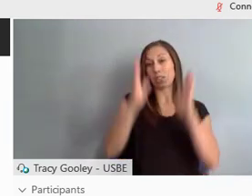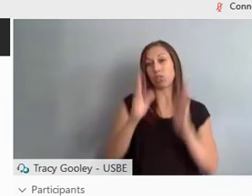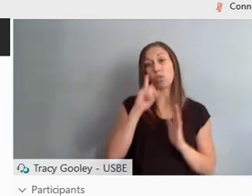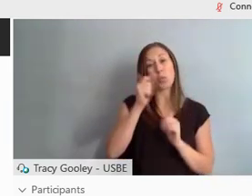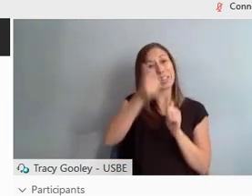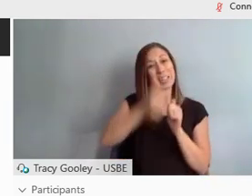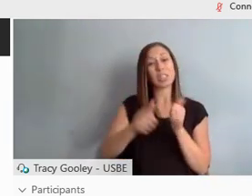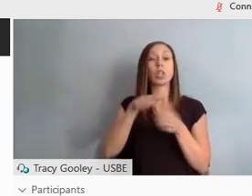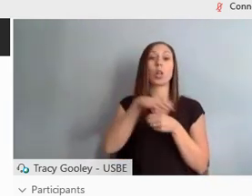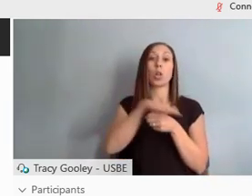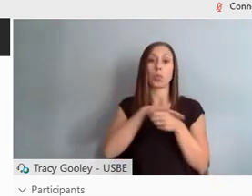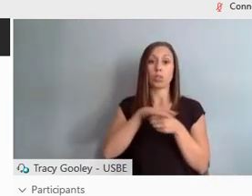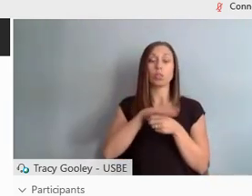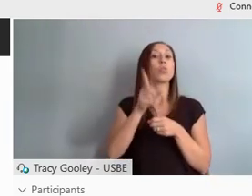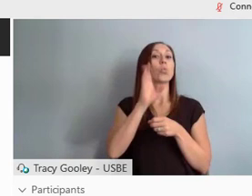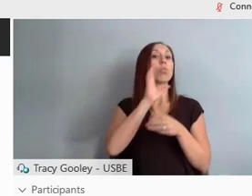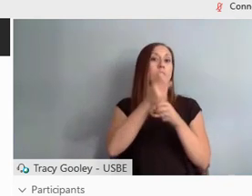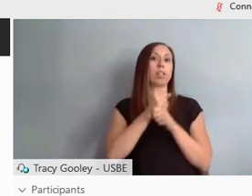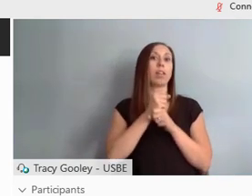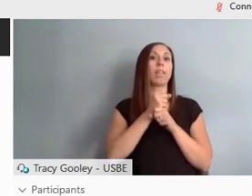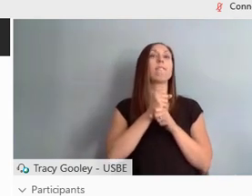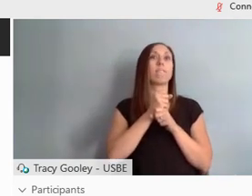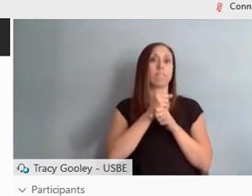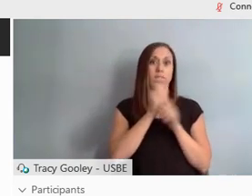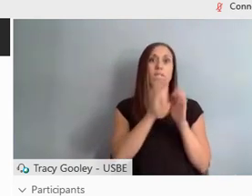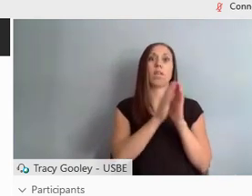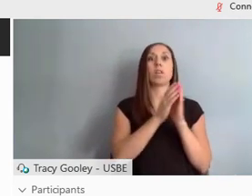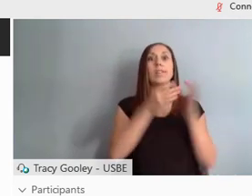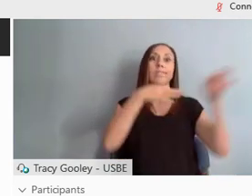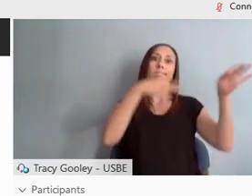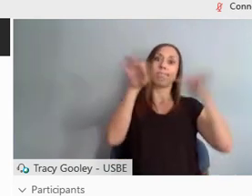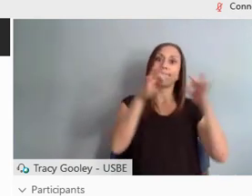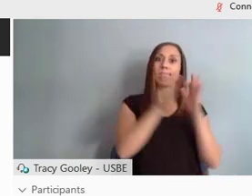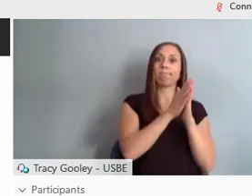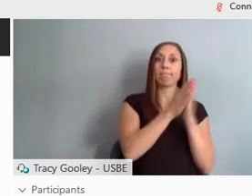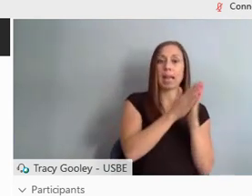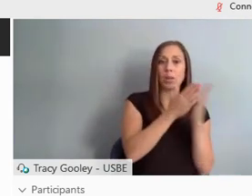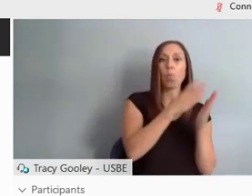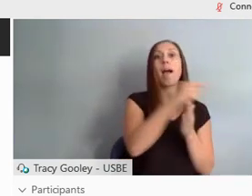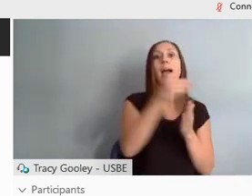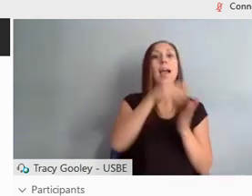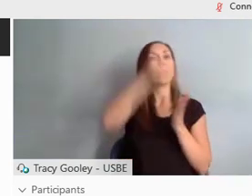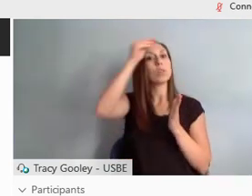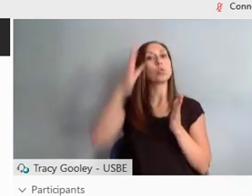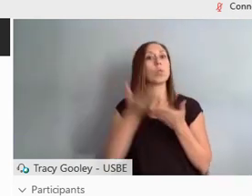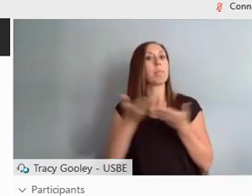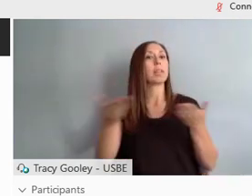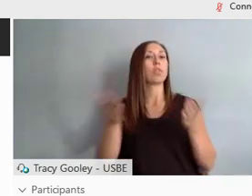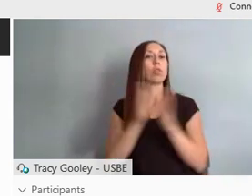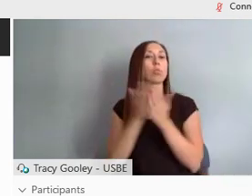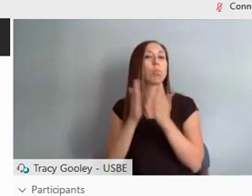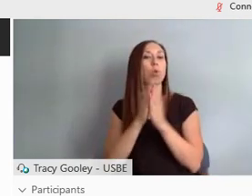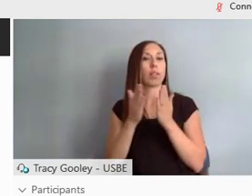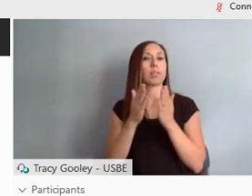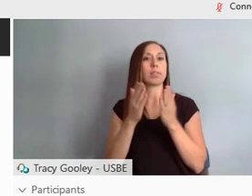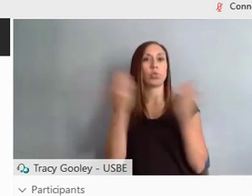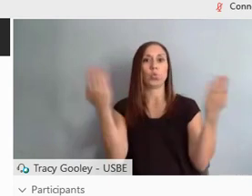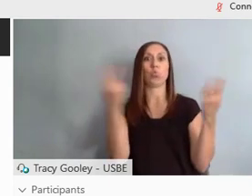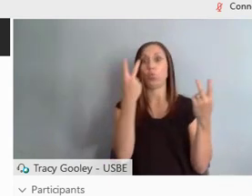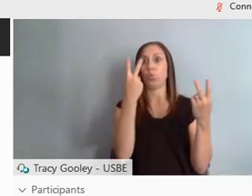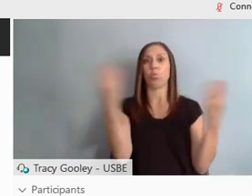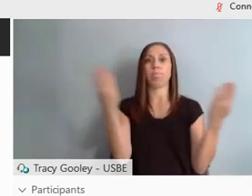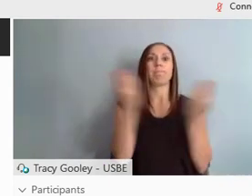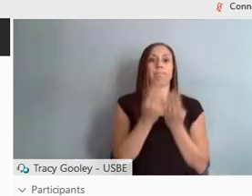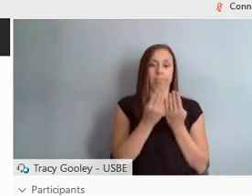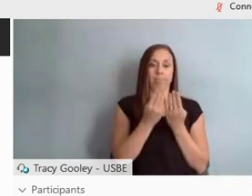location. So you'll receive a copy of the test administration manual and a copy of the student materials booklet for each teacher at the